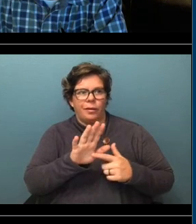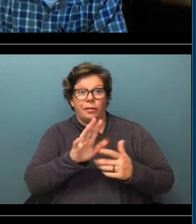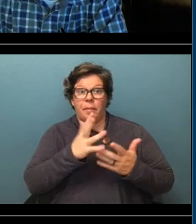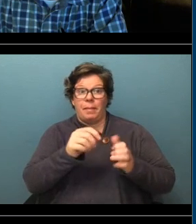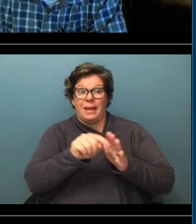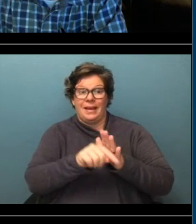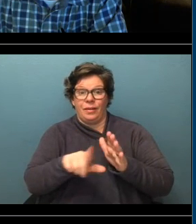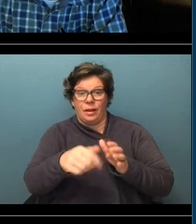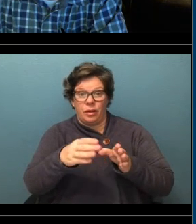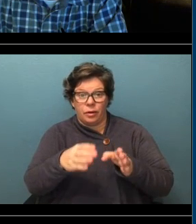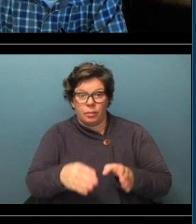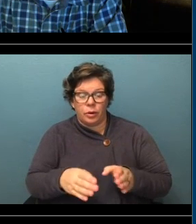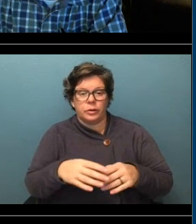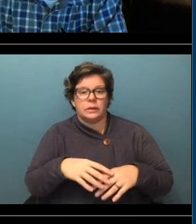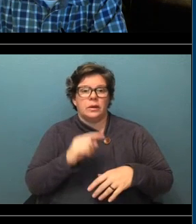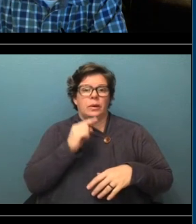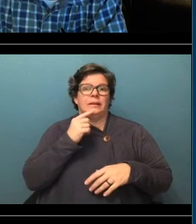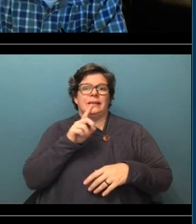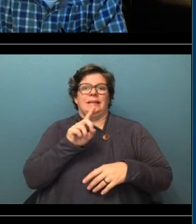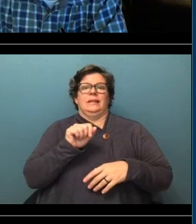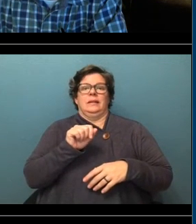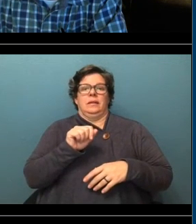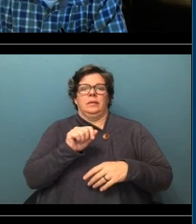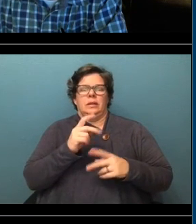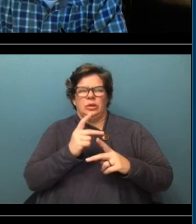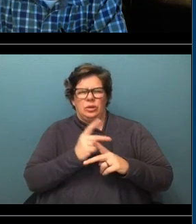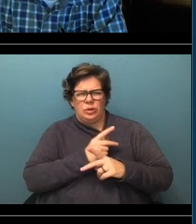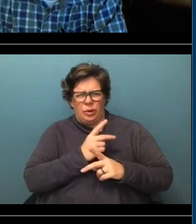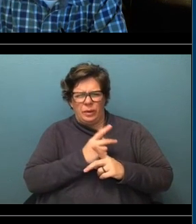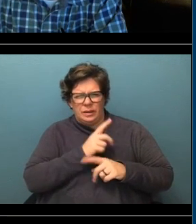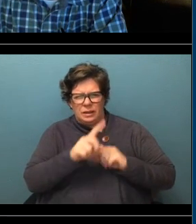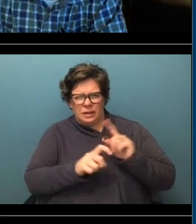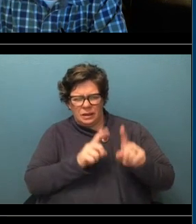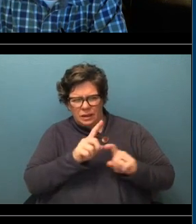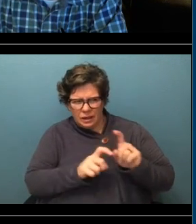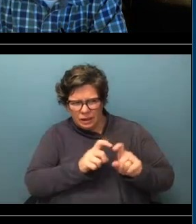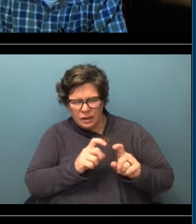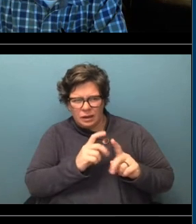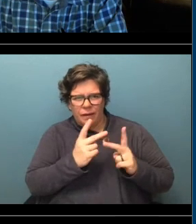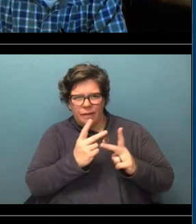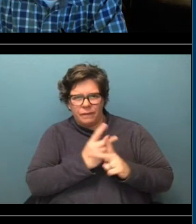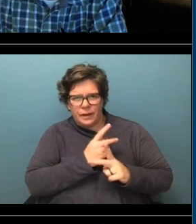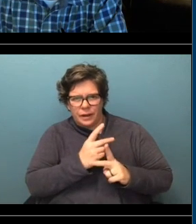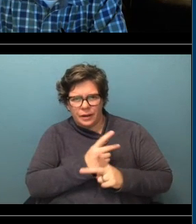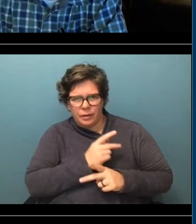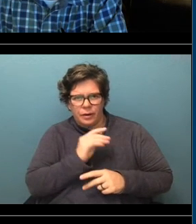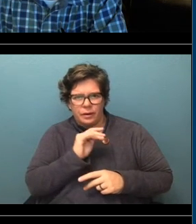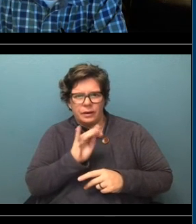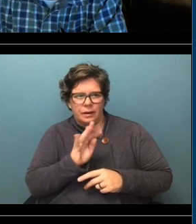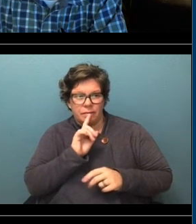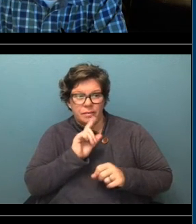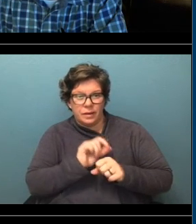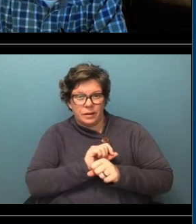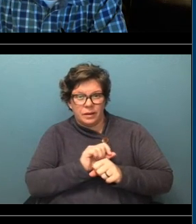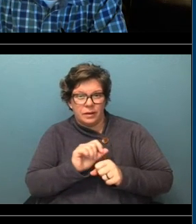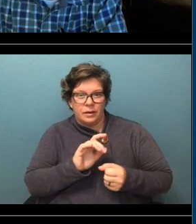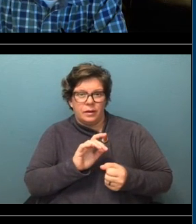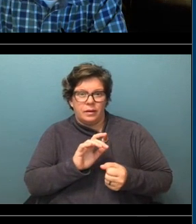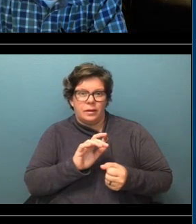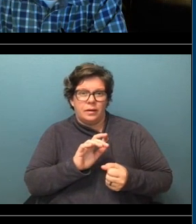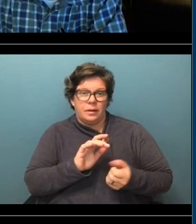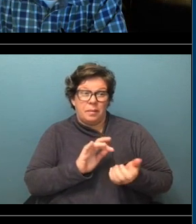work really hard to suss out the details of suicidality, figure out if it's related to medical